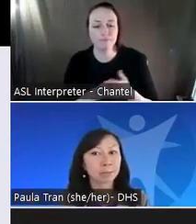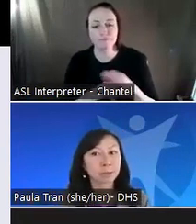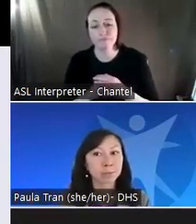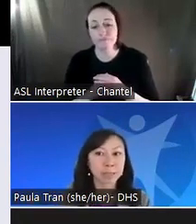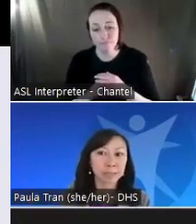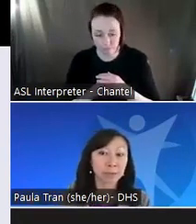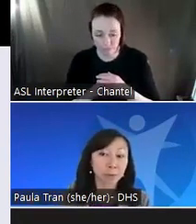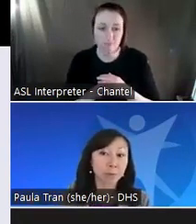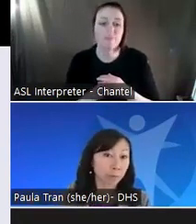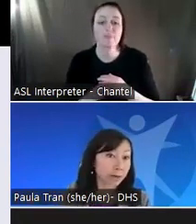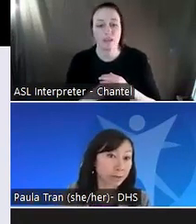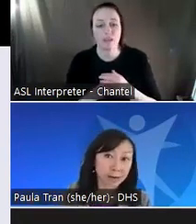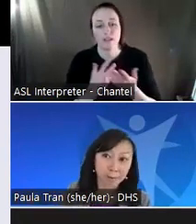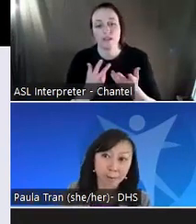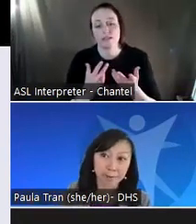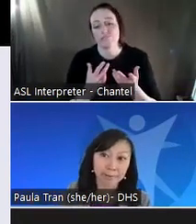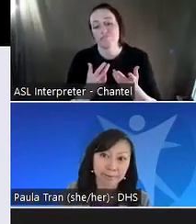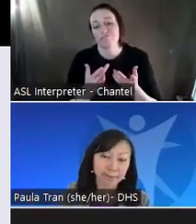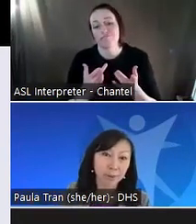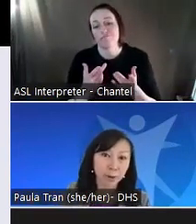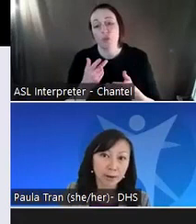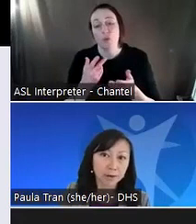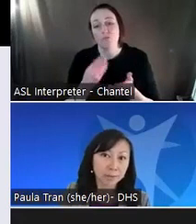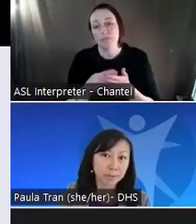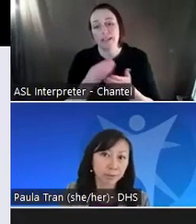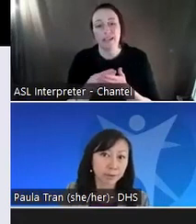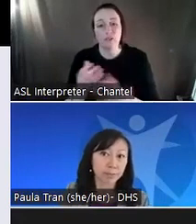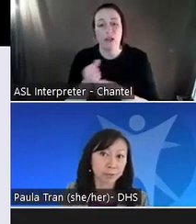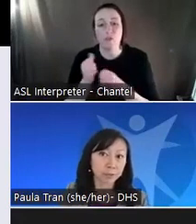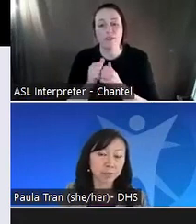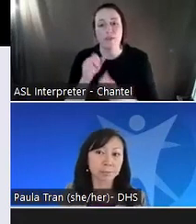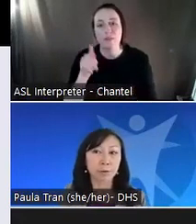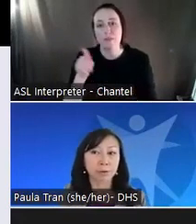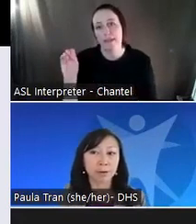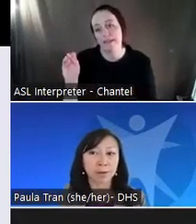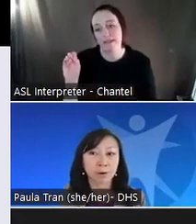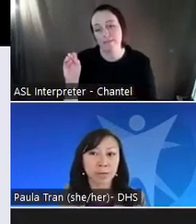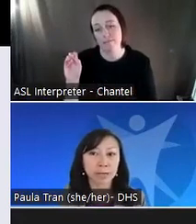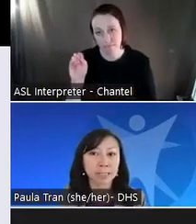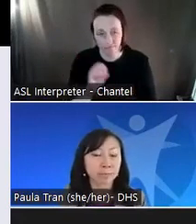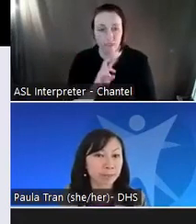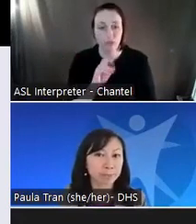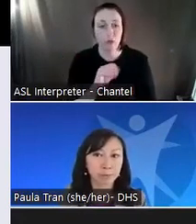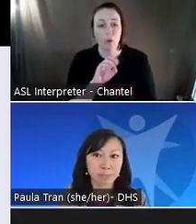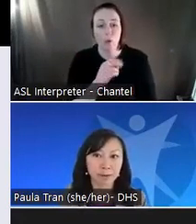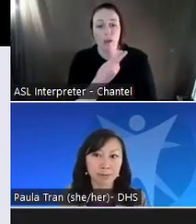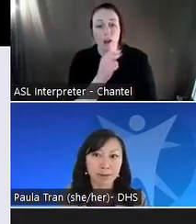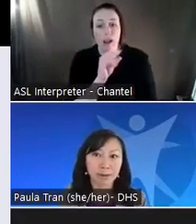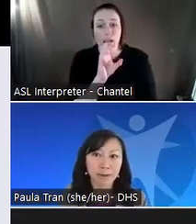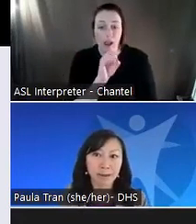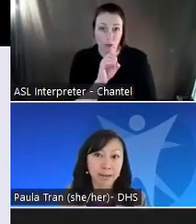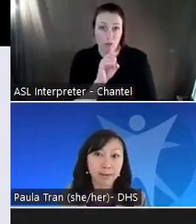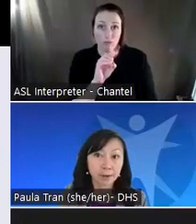maintain the personal protective equipment warehouse stockpile. The warehouse remains a critical component of the COVID-19 pandemic